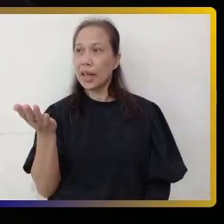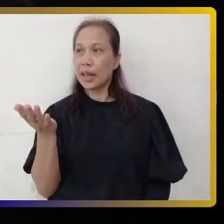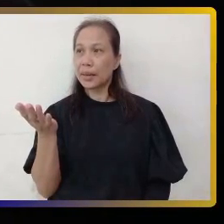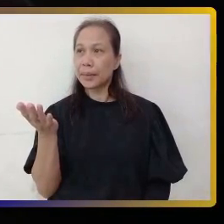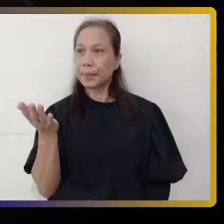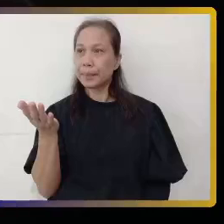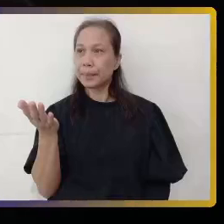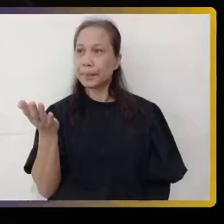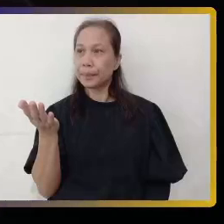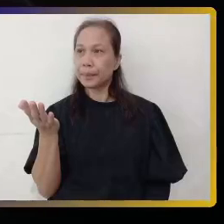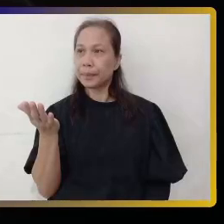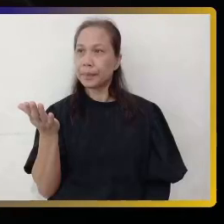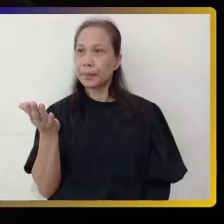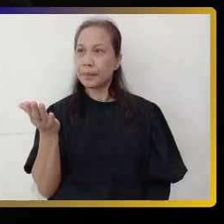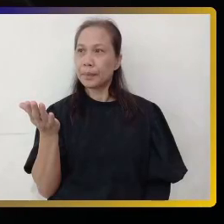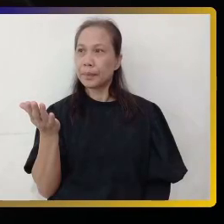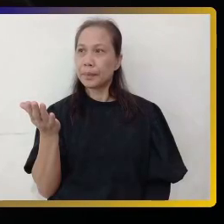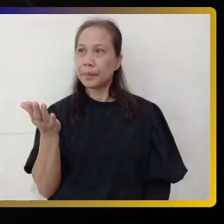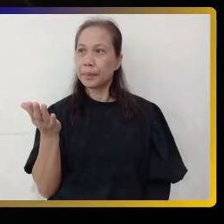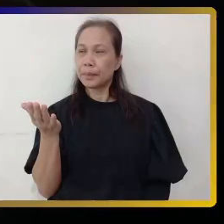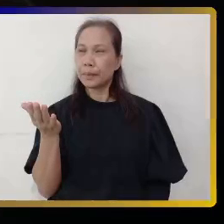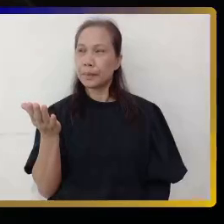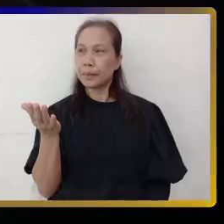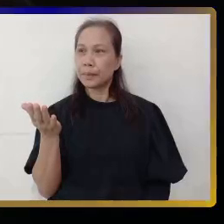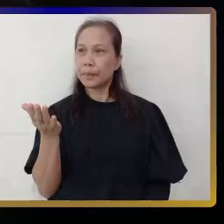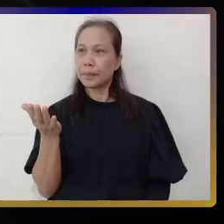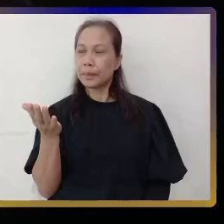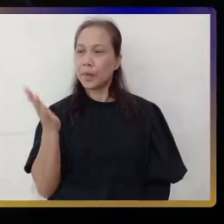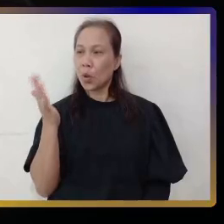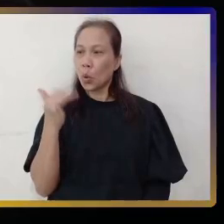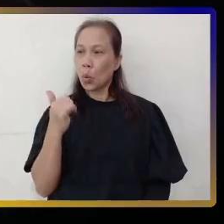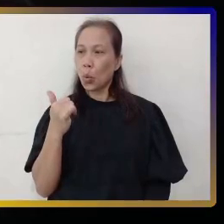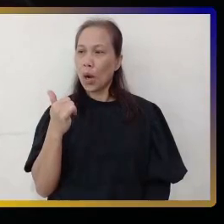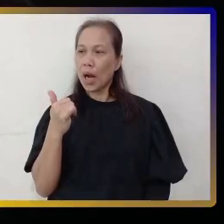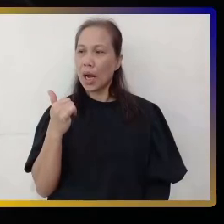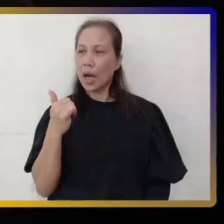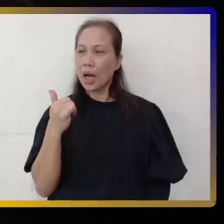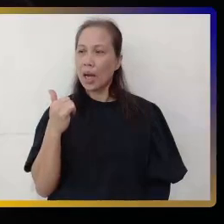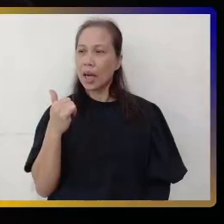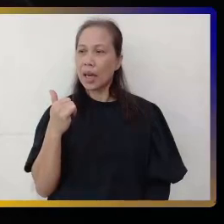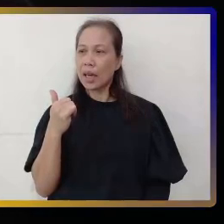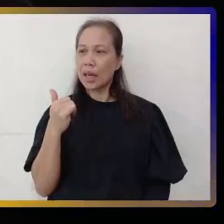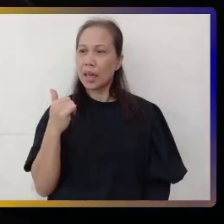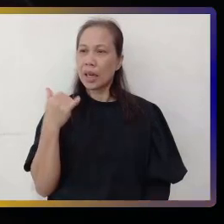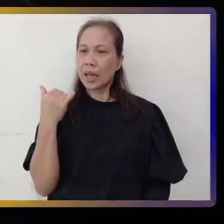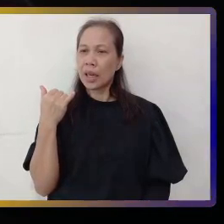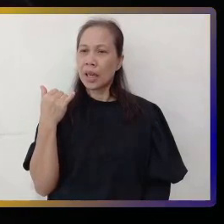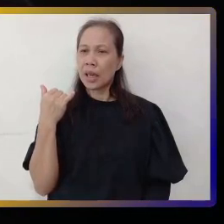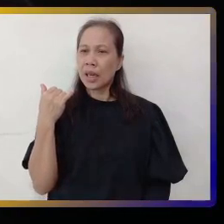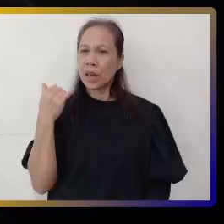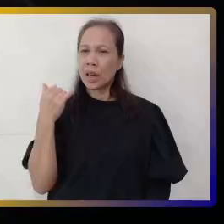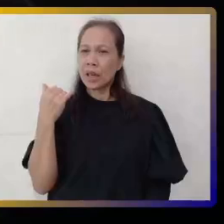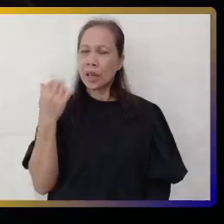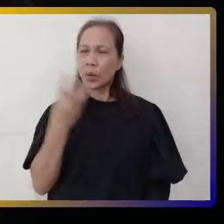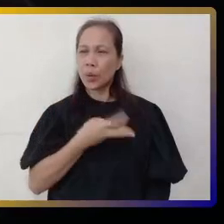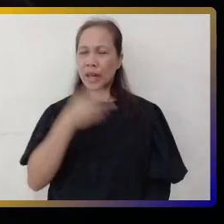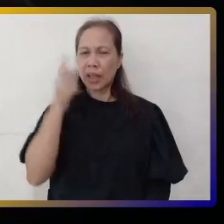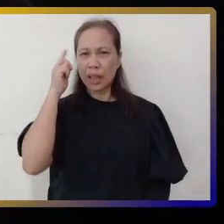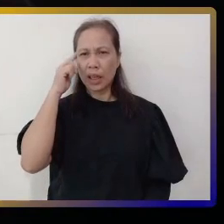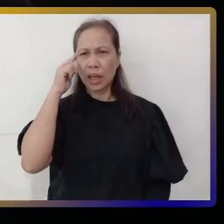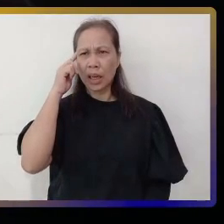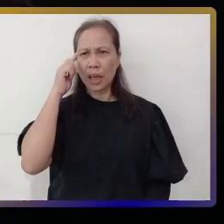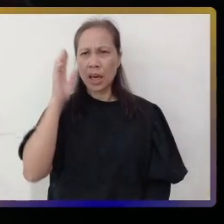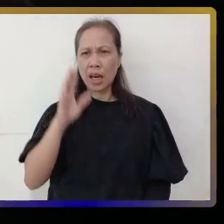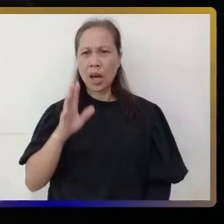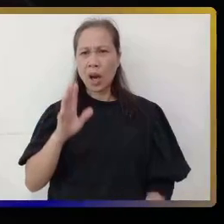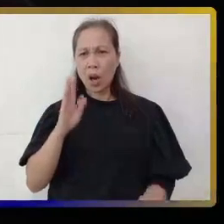bread upon my What Why do you think they are able to do that Why